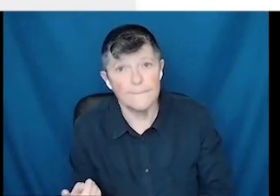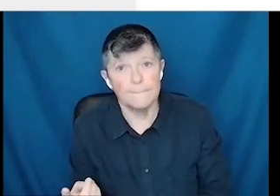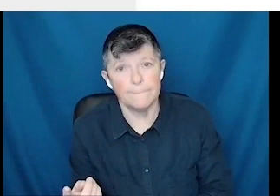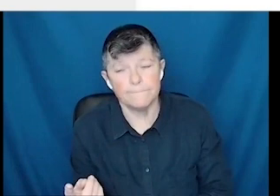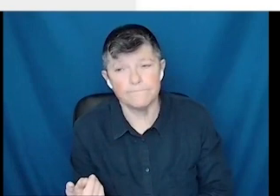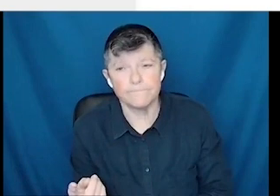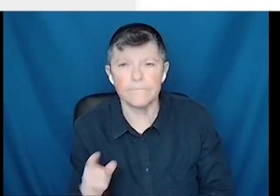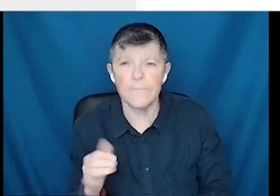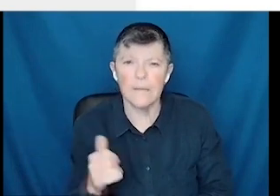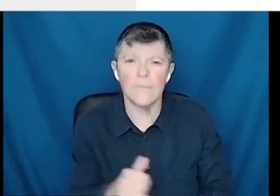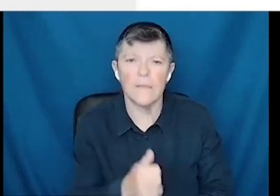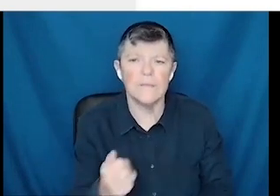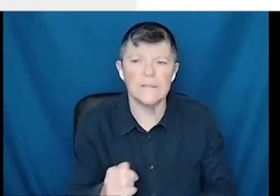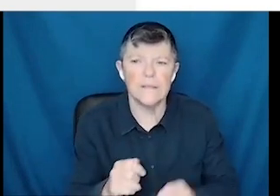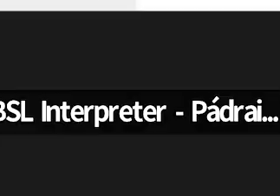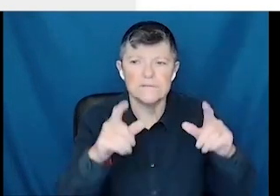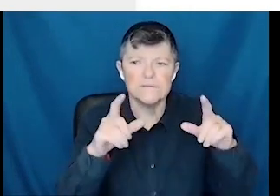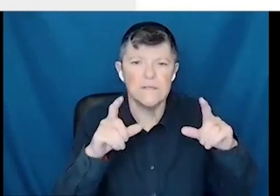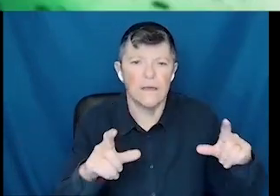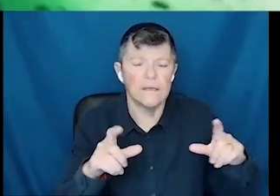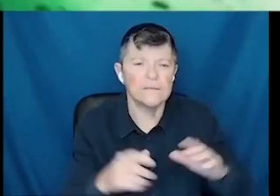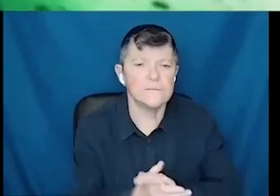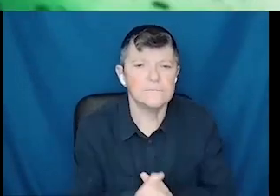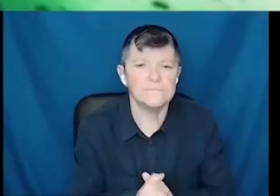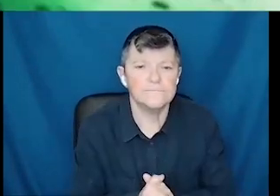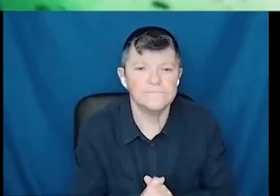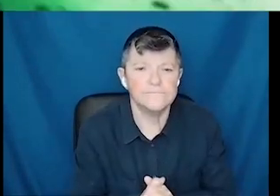can have the next slide, please.